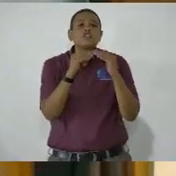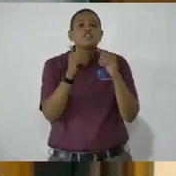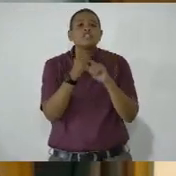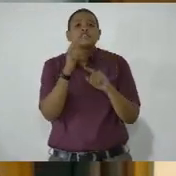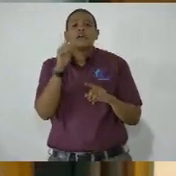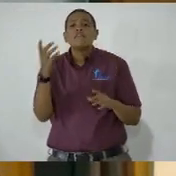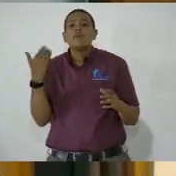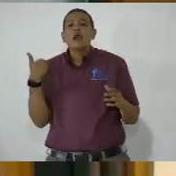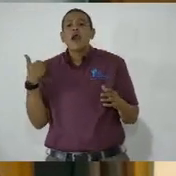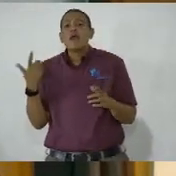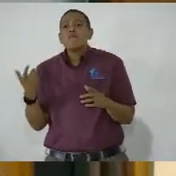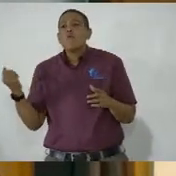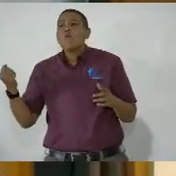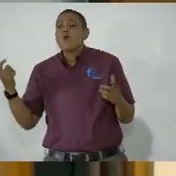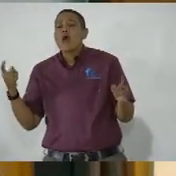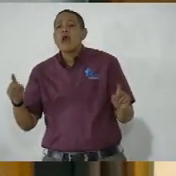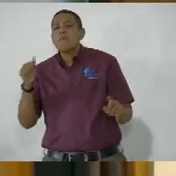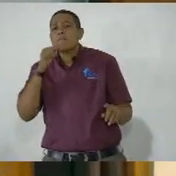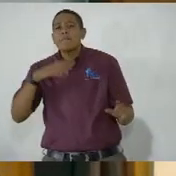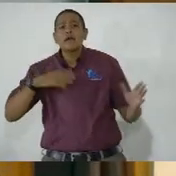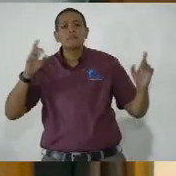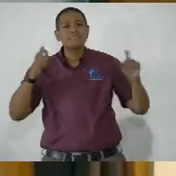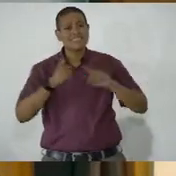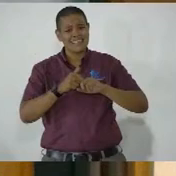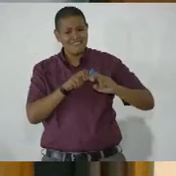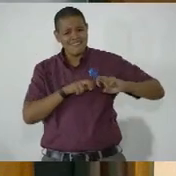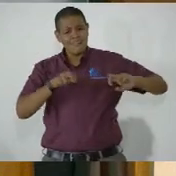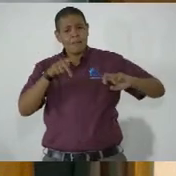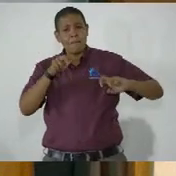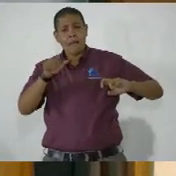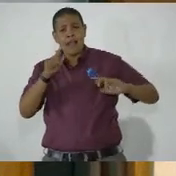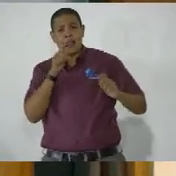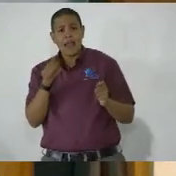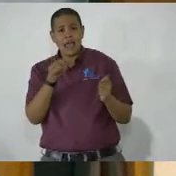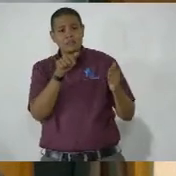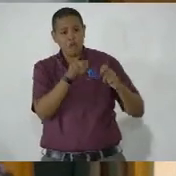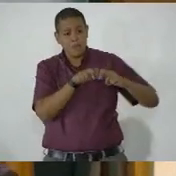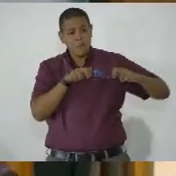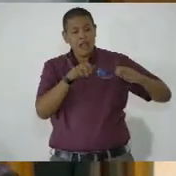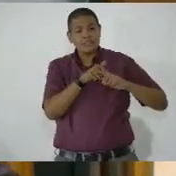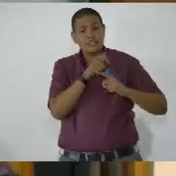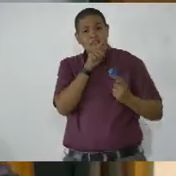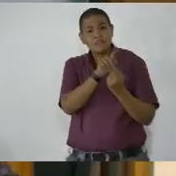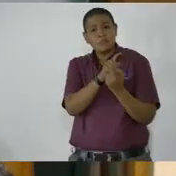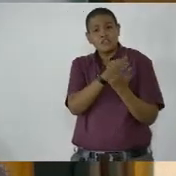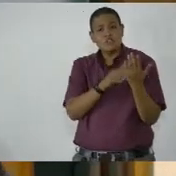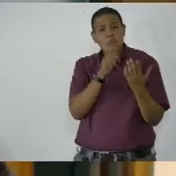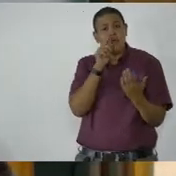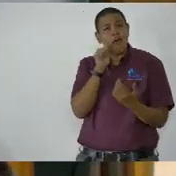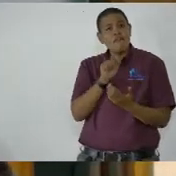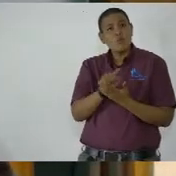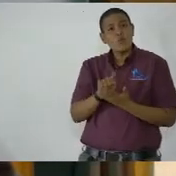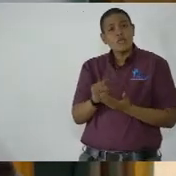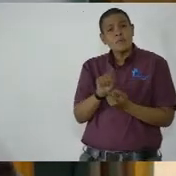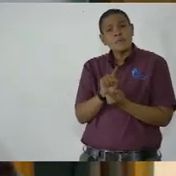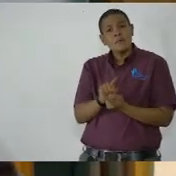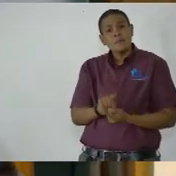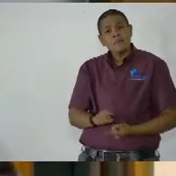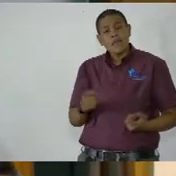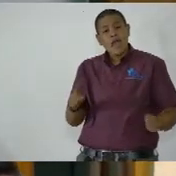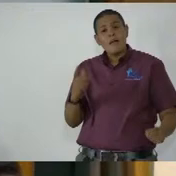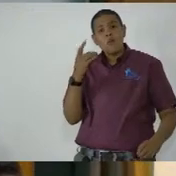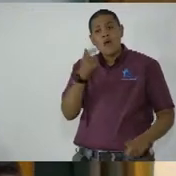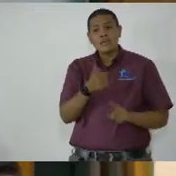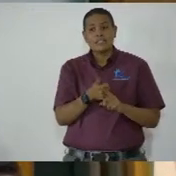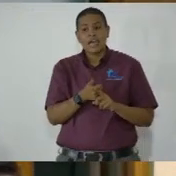holding the... Madam Speaker, the panel, the expungement panel, meets almost every week because